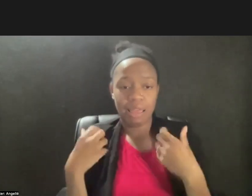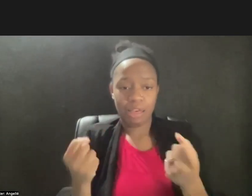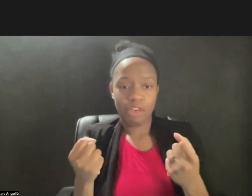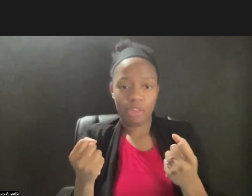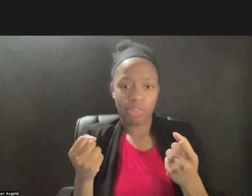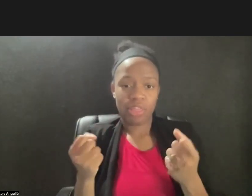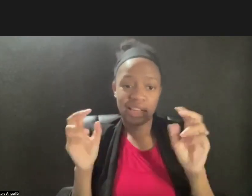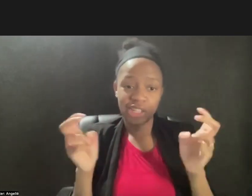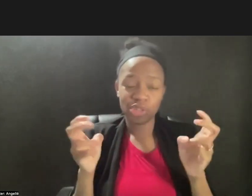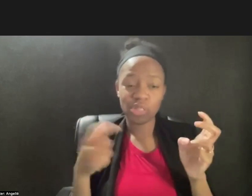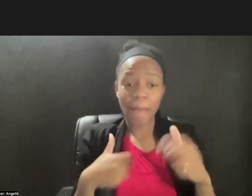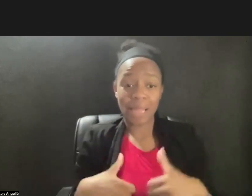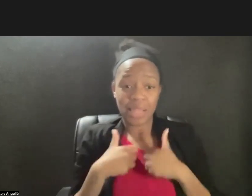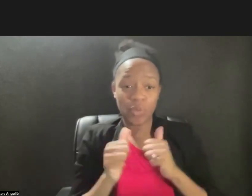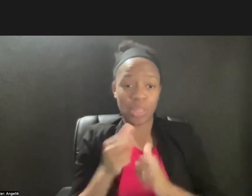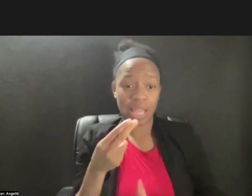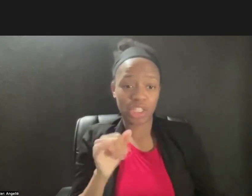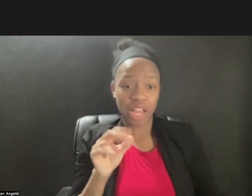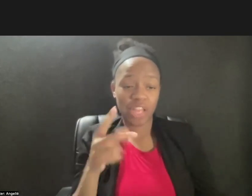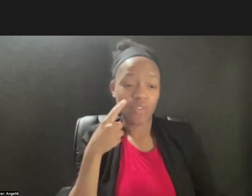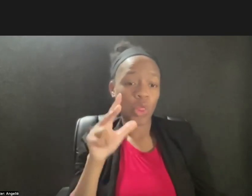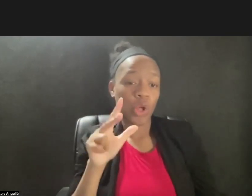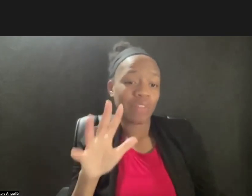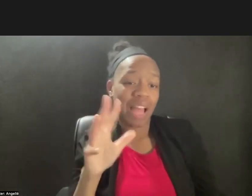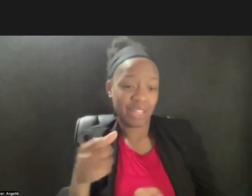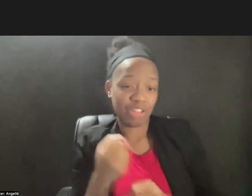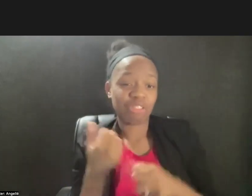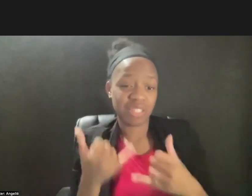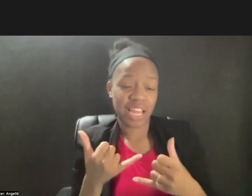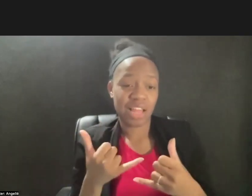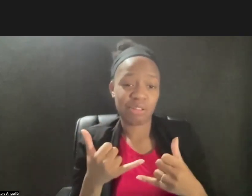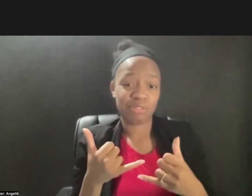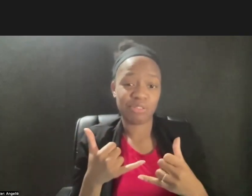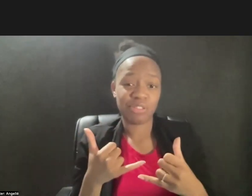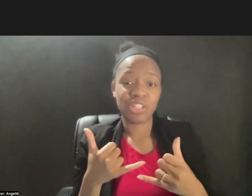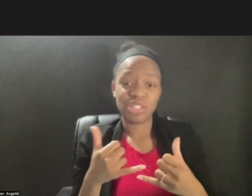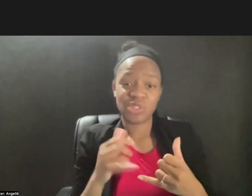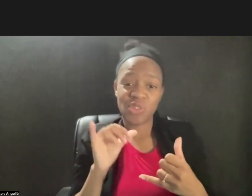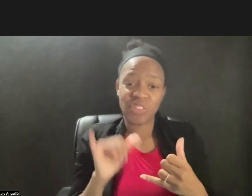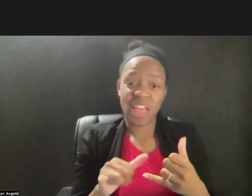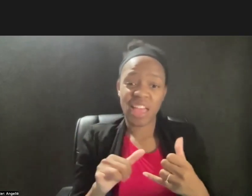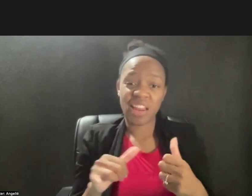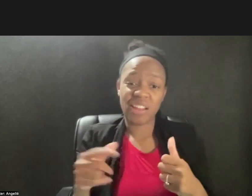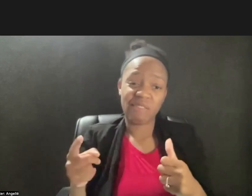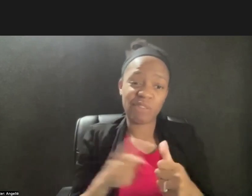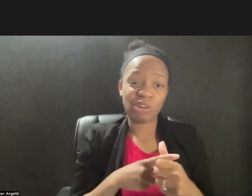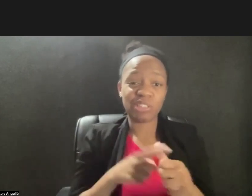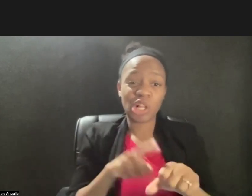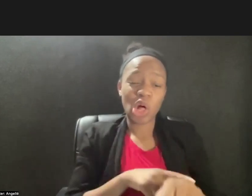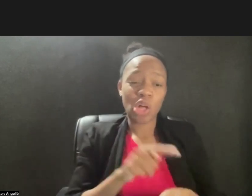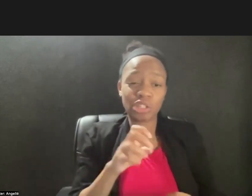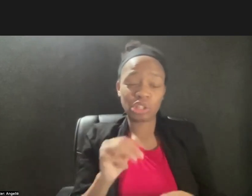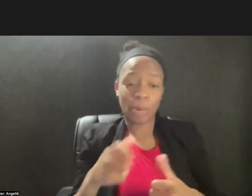for 35 years now. So I'm on the back end of that first set of long-term